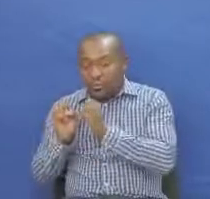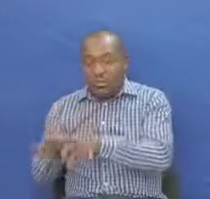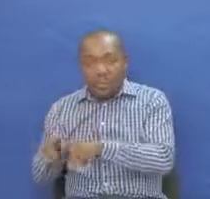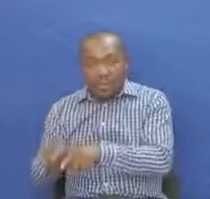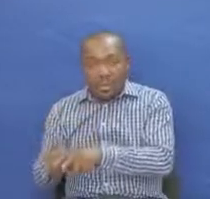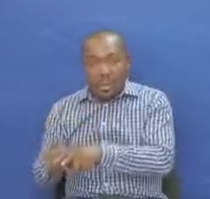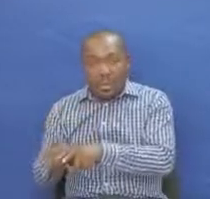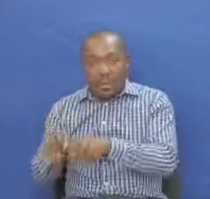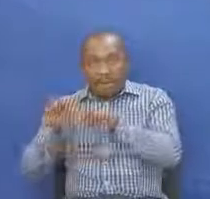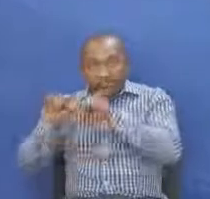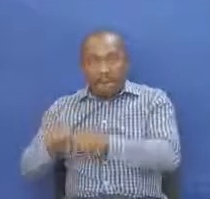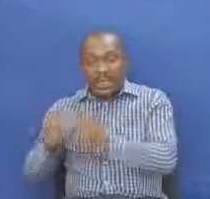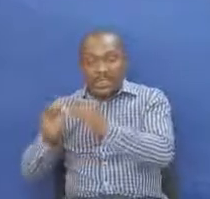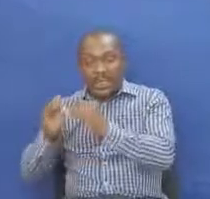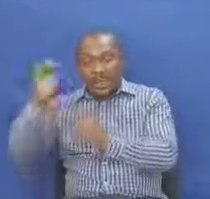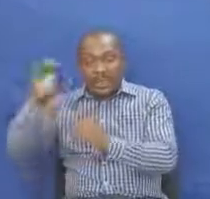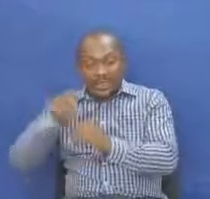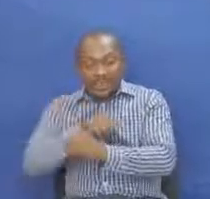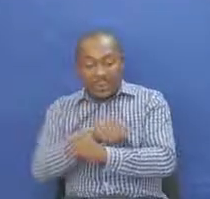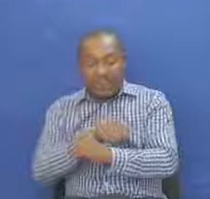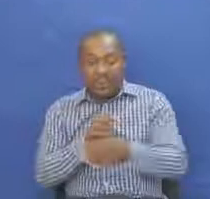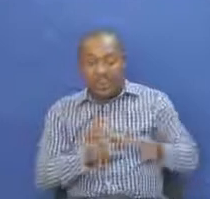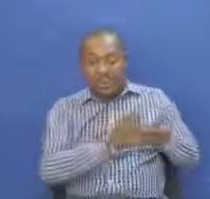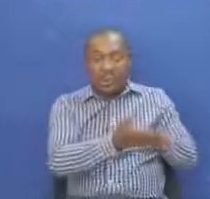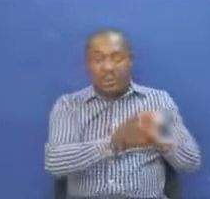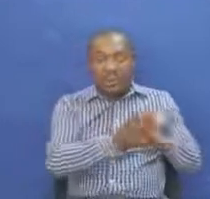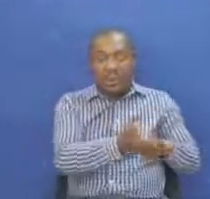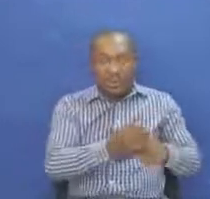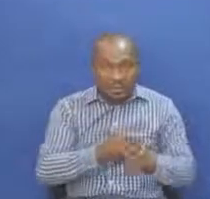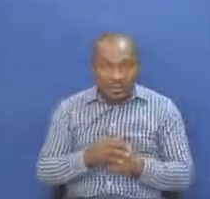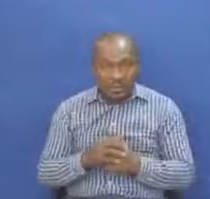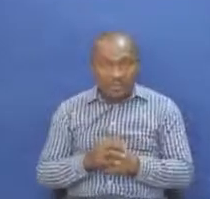increase must exceed or must be higher